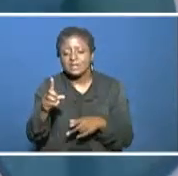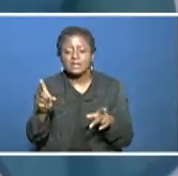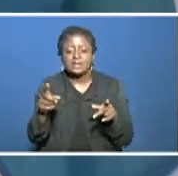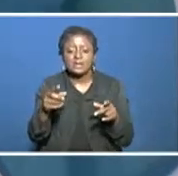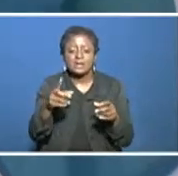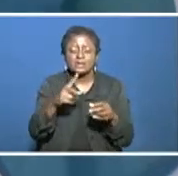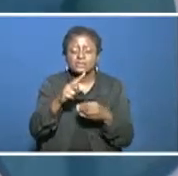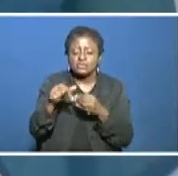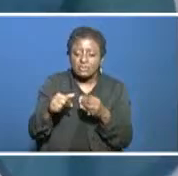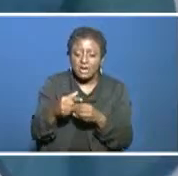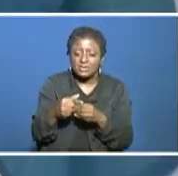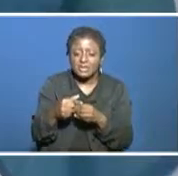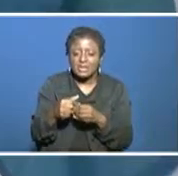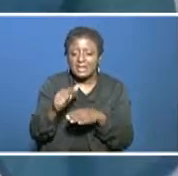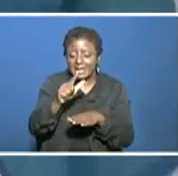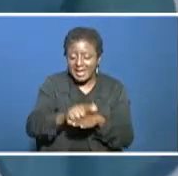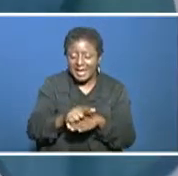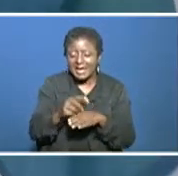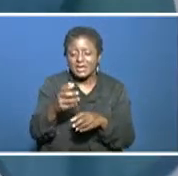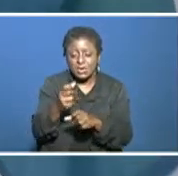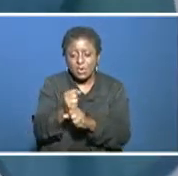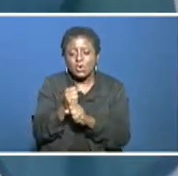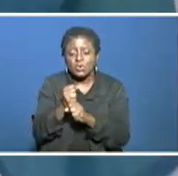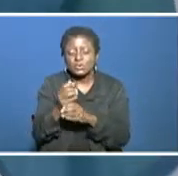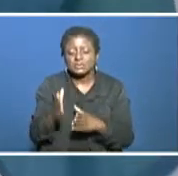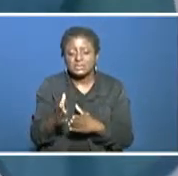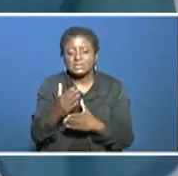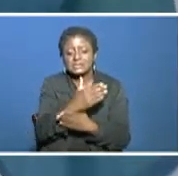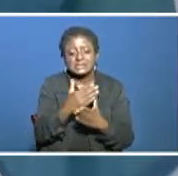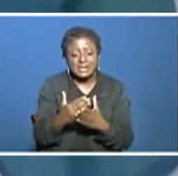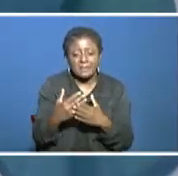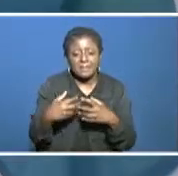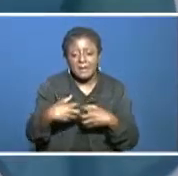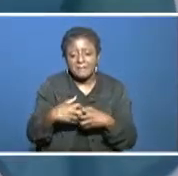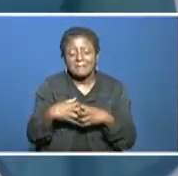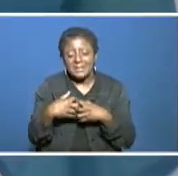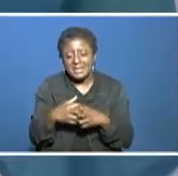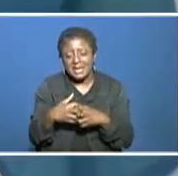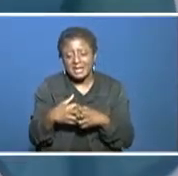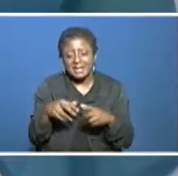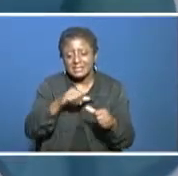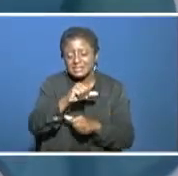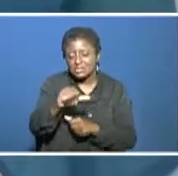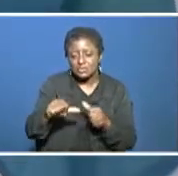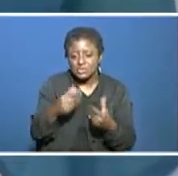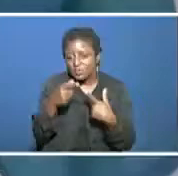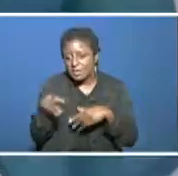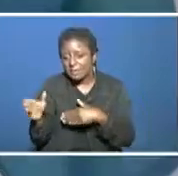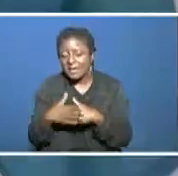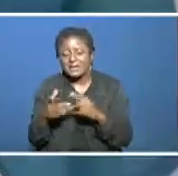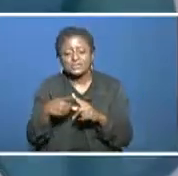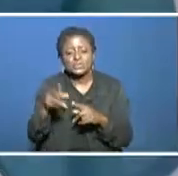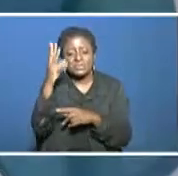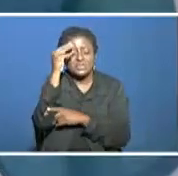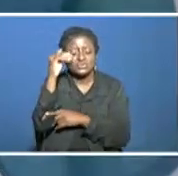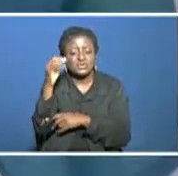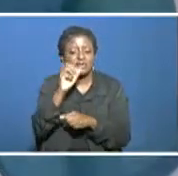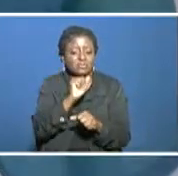landholders, some mechanic situations. They've gone back to Ministry of Works for the